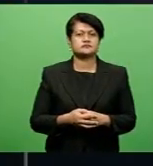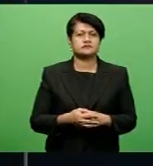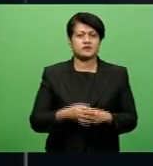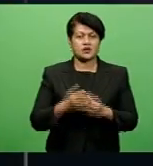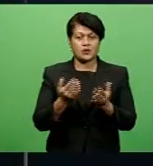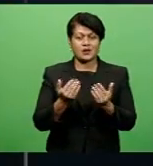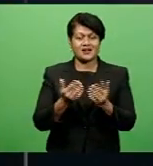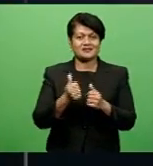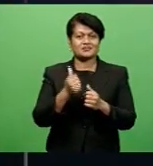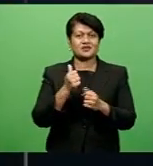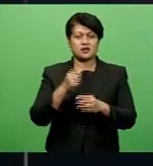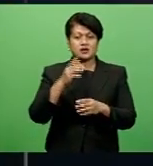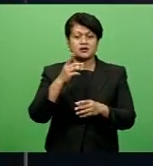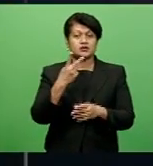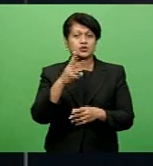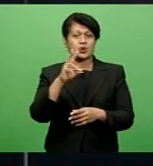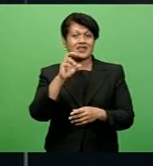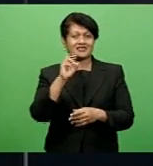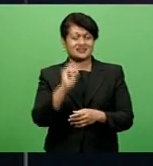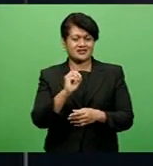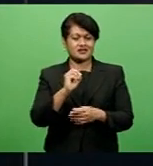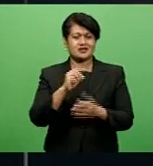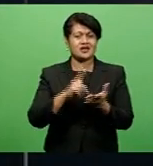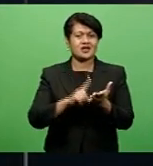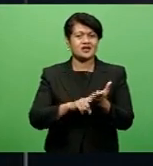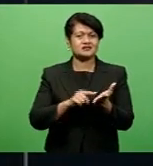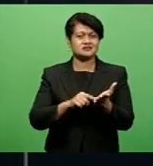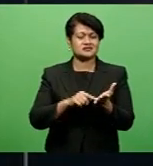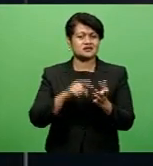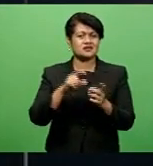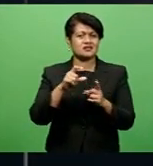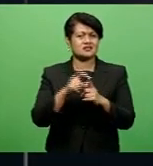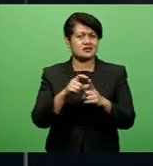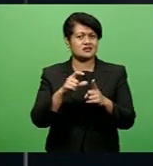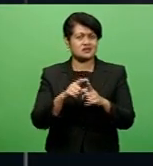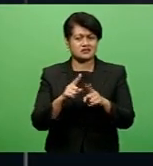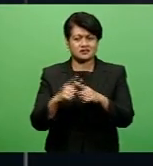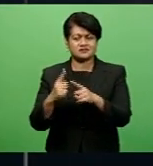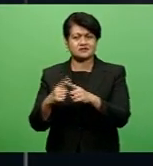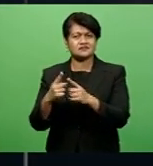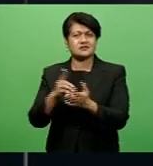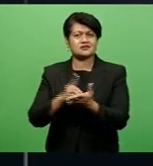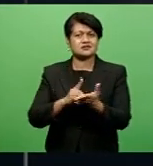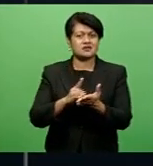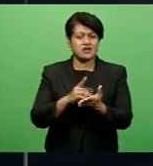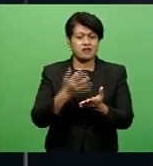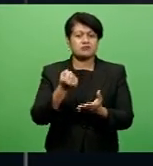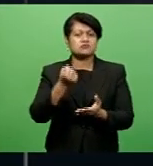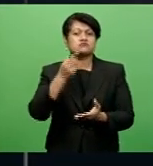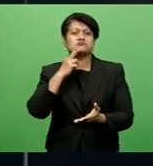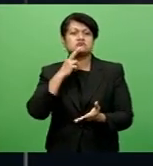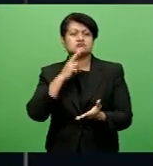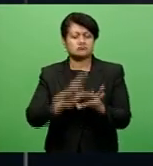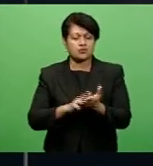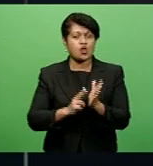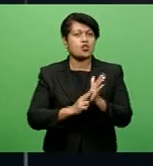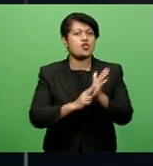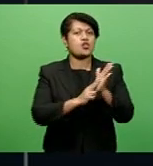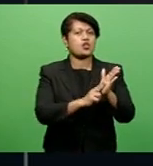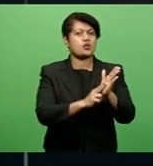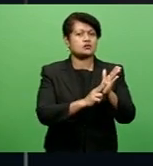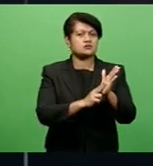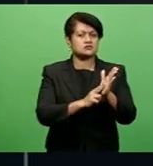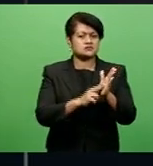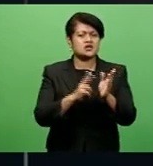Welcome back. 20 cases of leptospirosis, typhoid, dengue fever and diarrhea have been reported in the Northern Division.